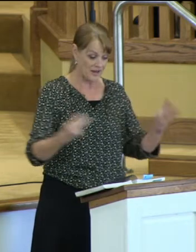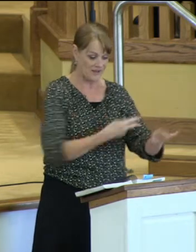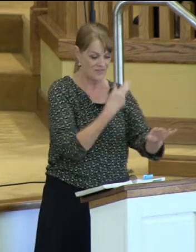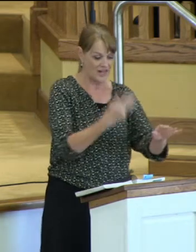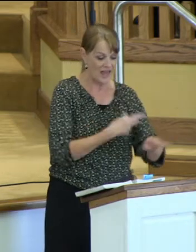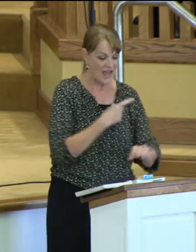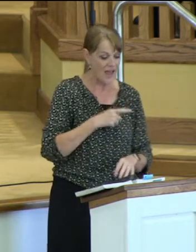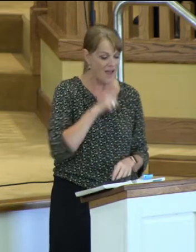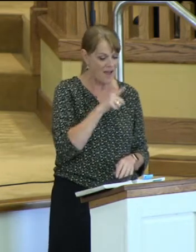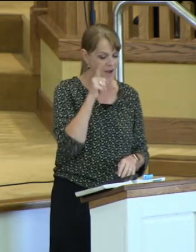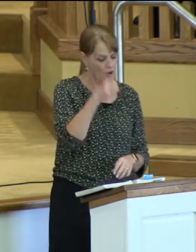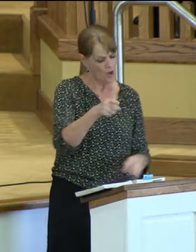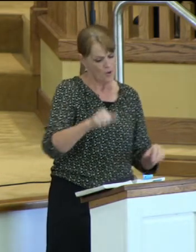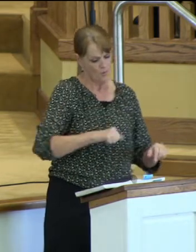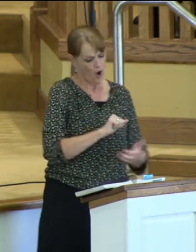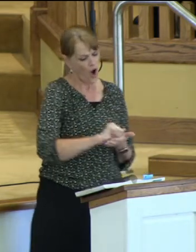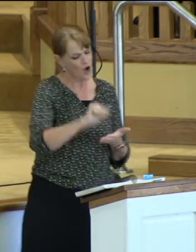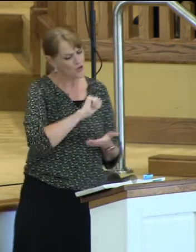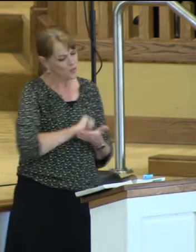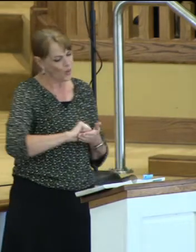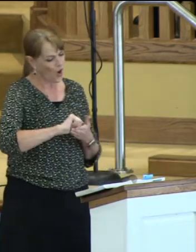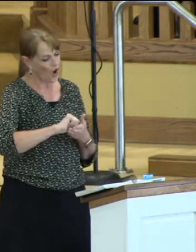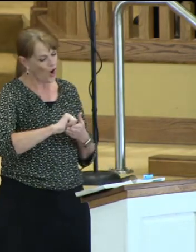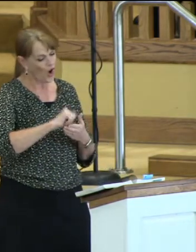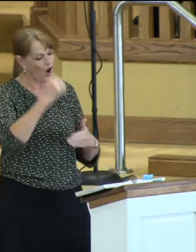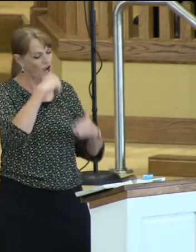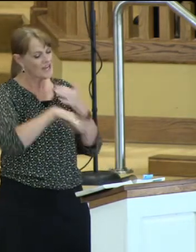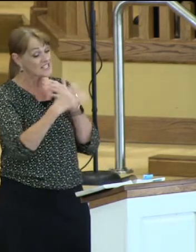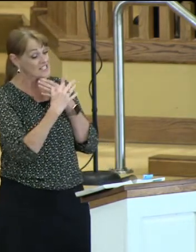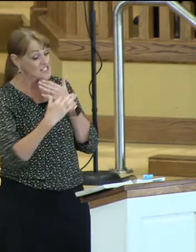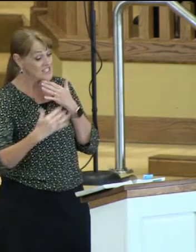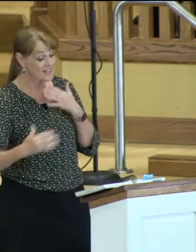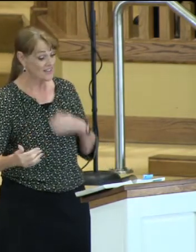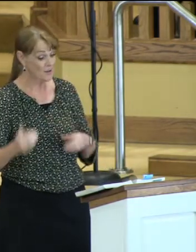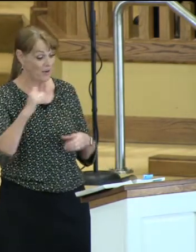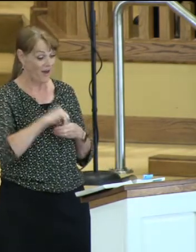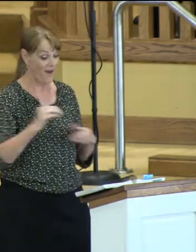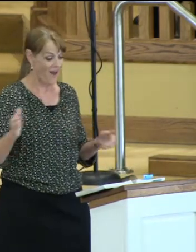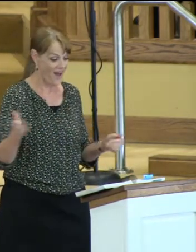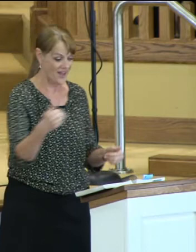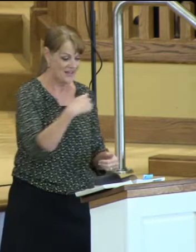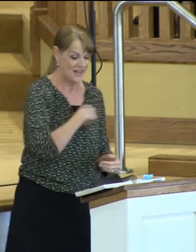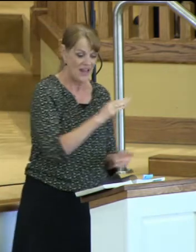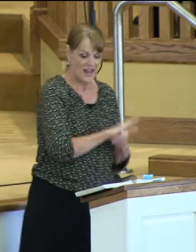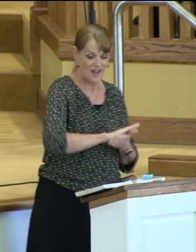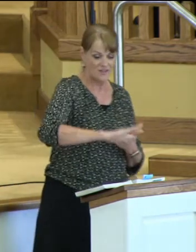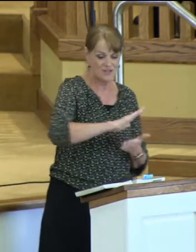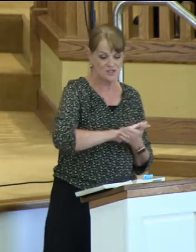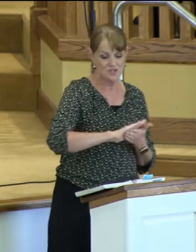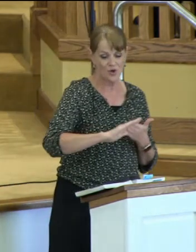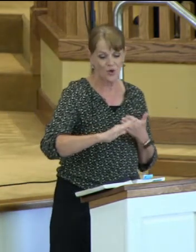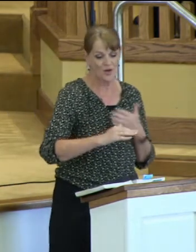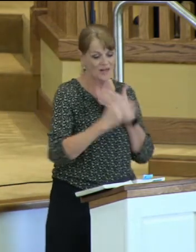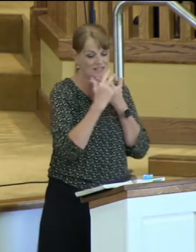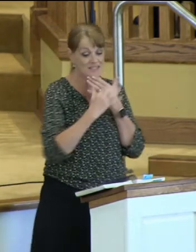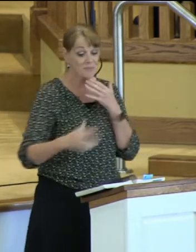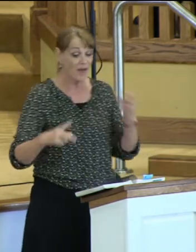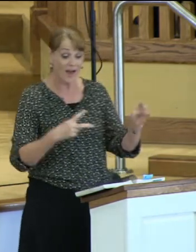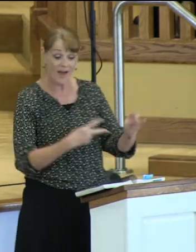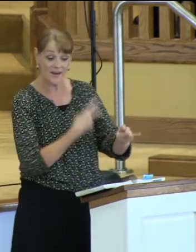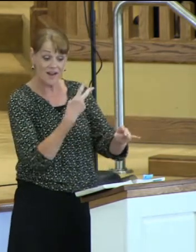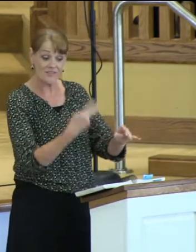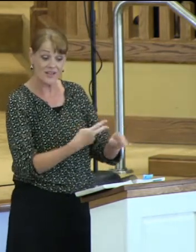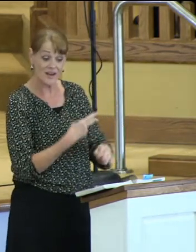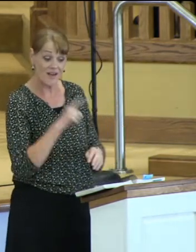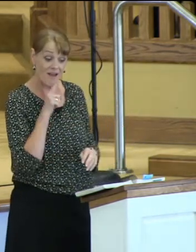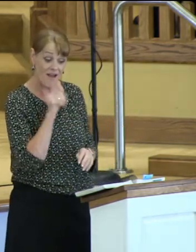blood of the Lamb? Are you washed in the blood, in the